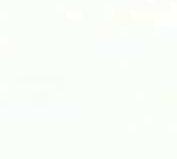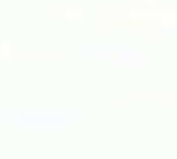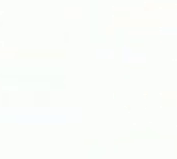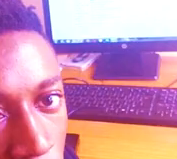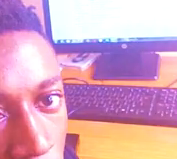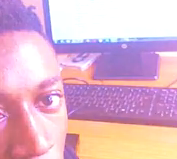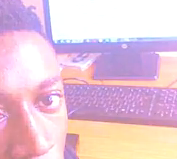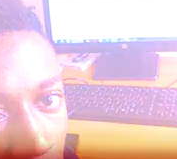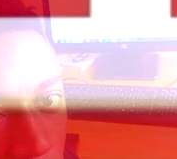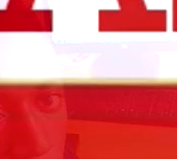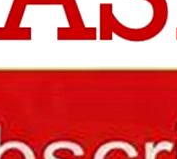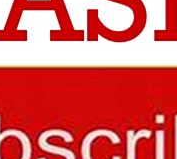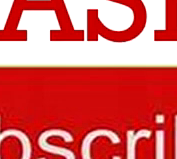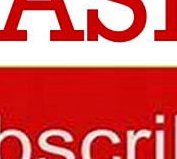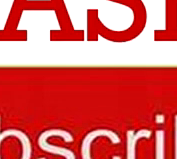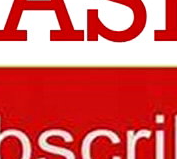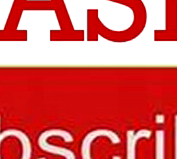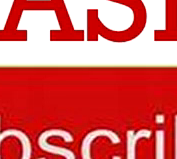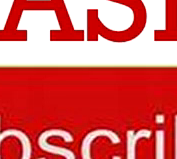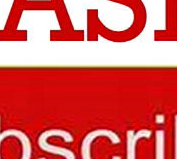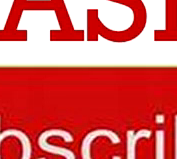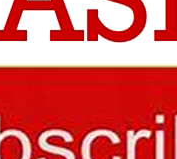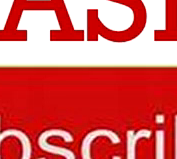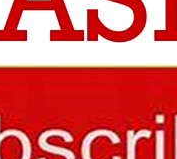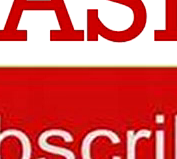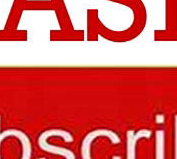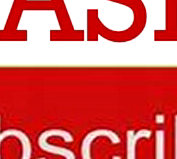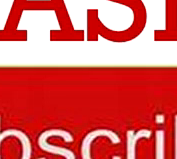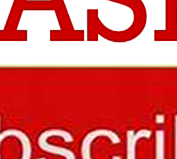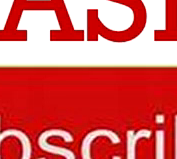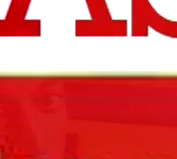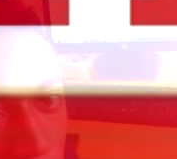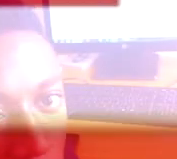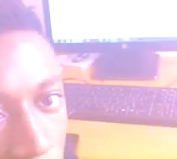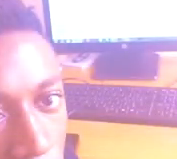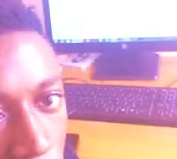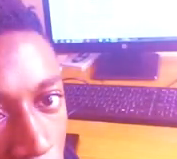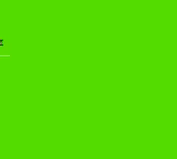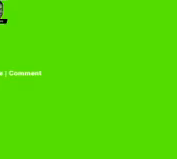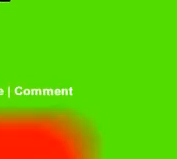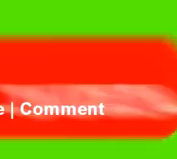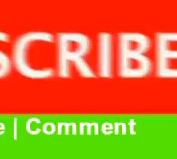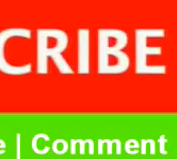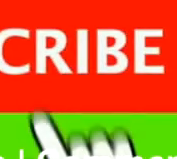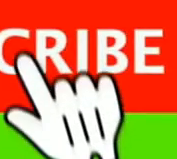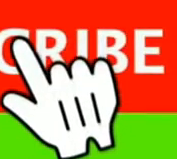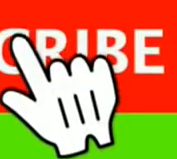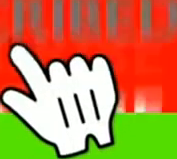you, lovely viewers. Once again, I go by the name of Mutati Mpundu. I love you, peace. I gotta go.